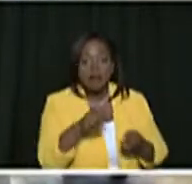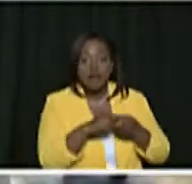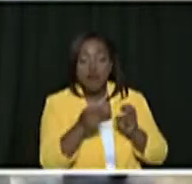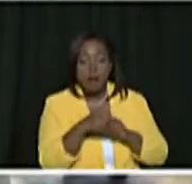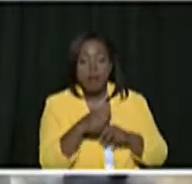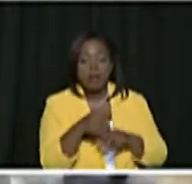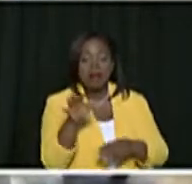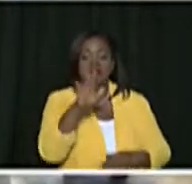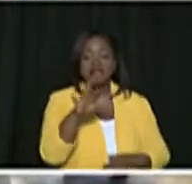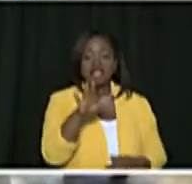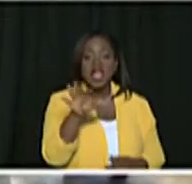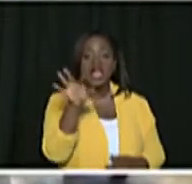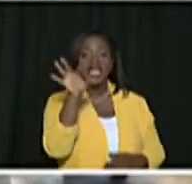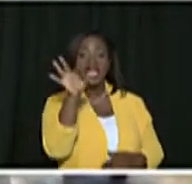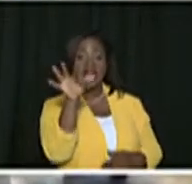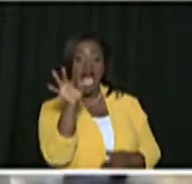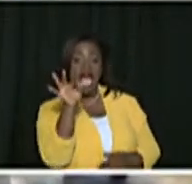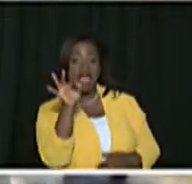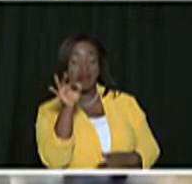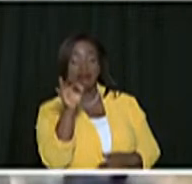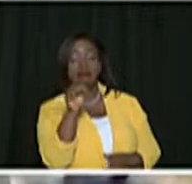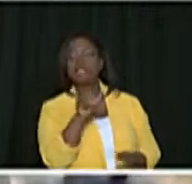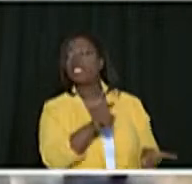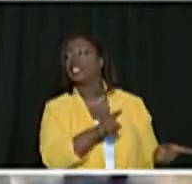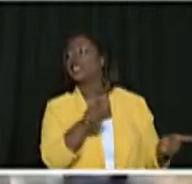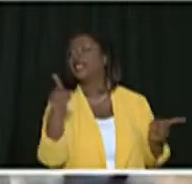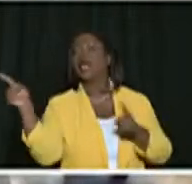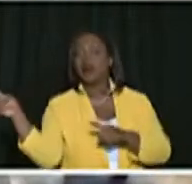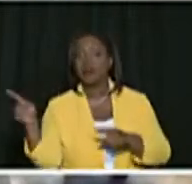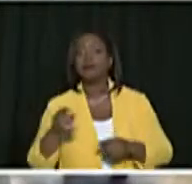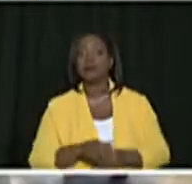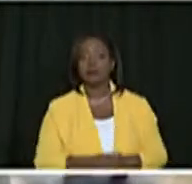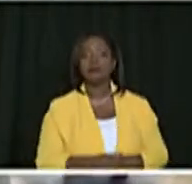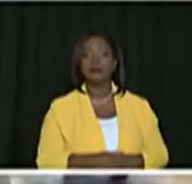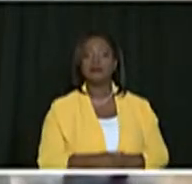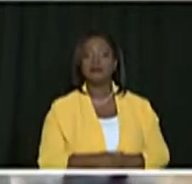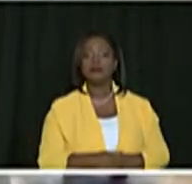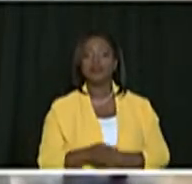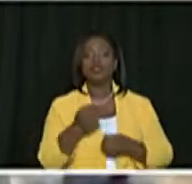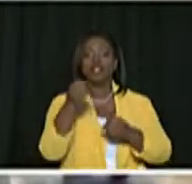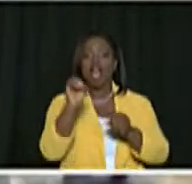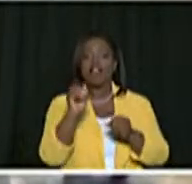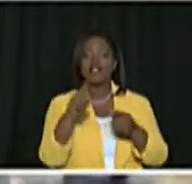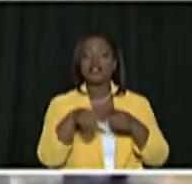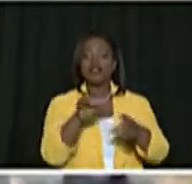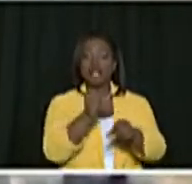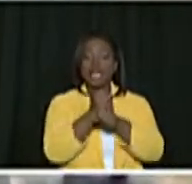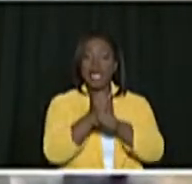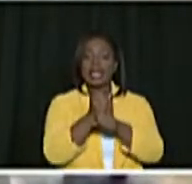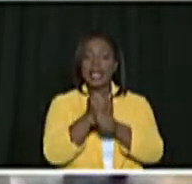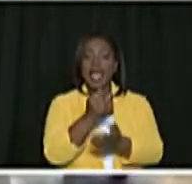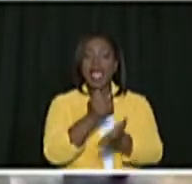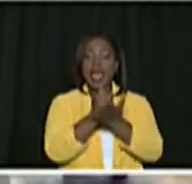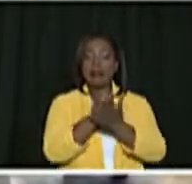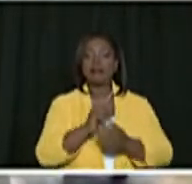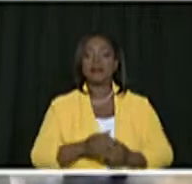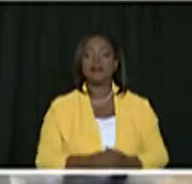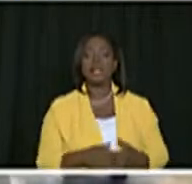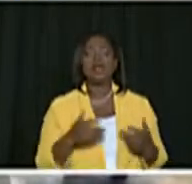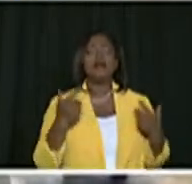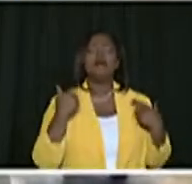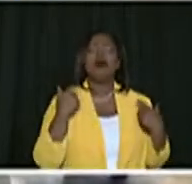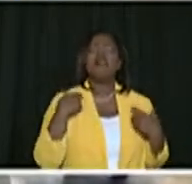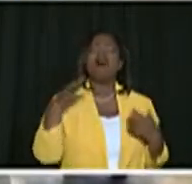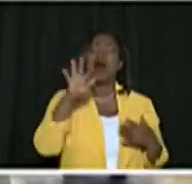No, we have, Mrs. Grace spoke about our psychology unit. And we have 4 such